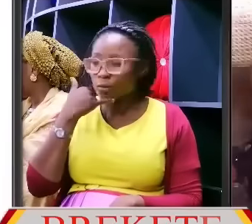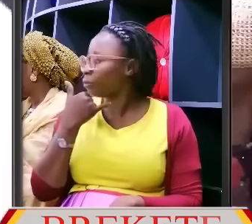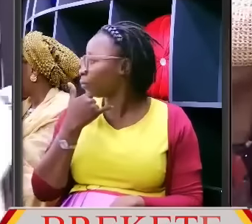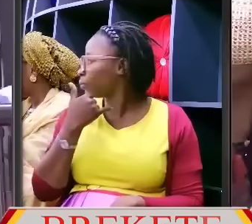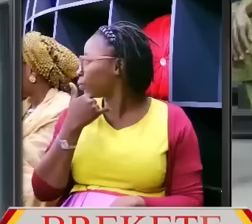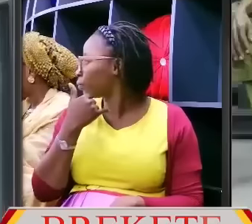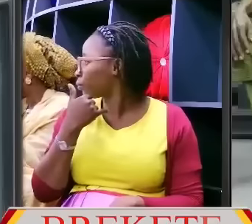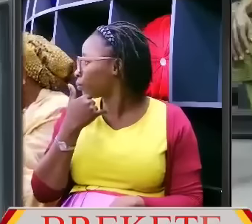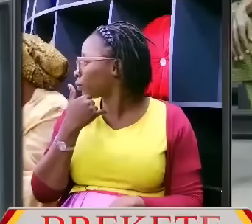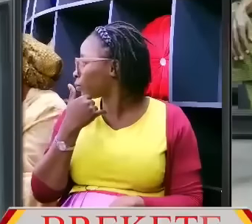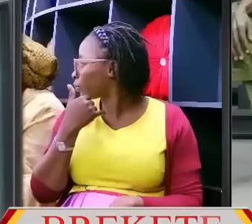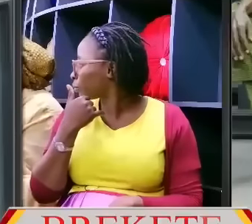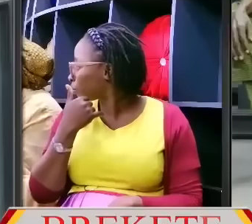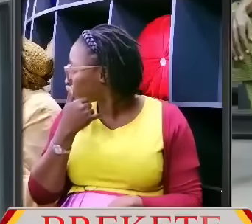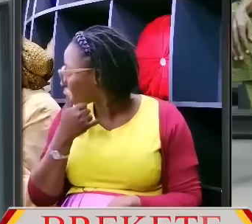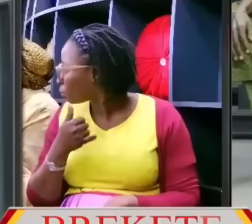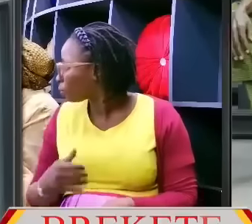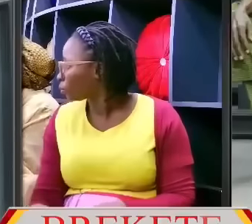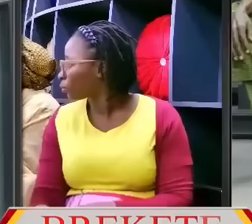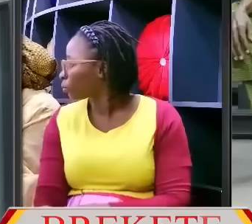Even your own younger brother.